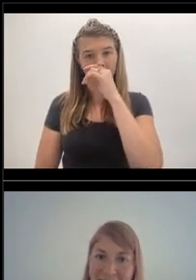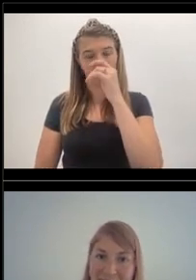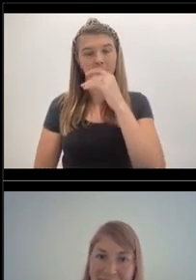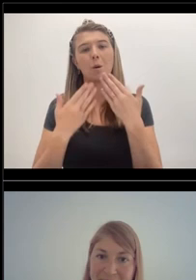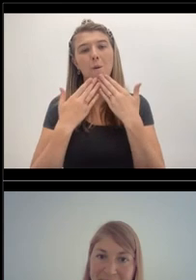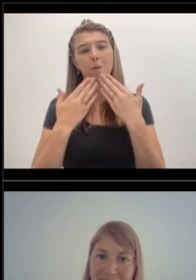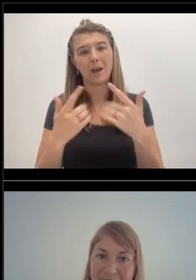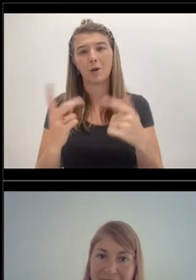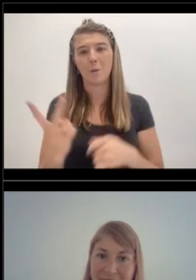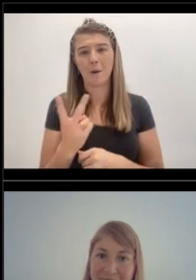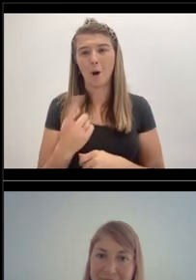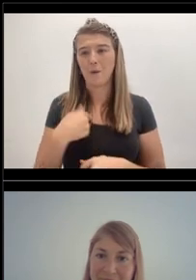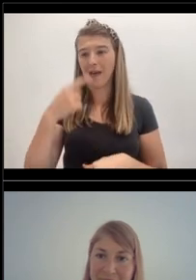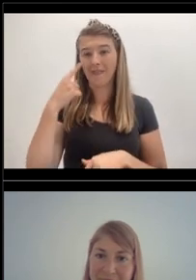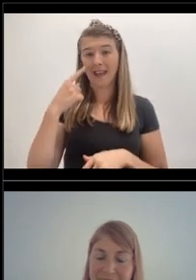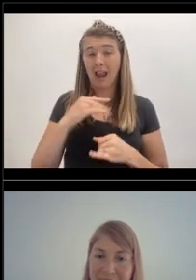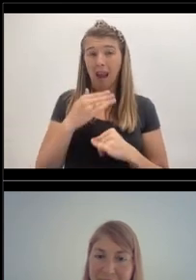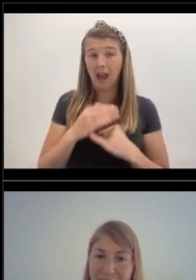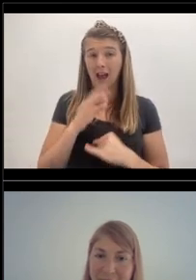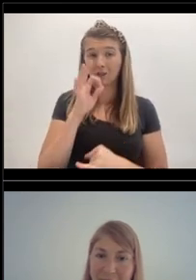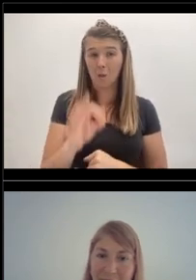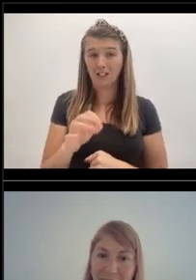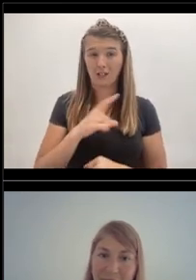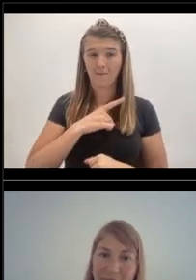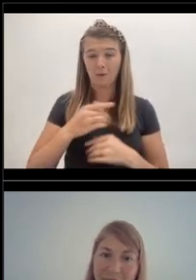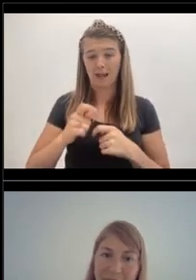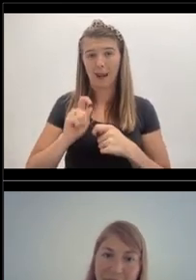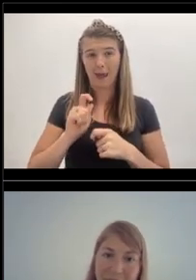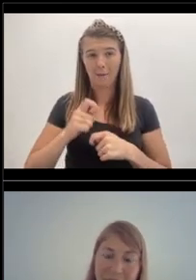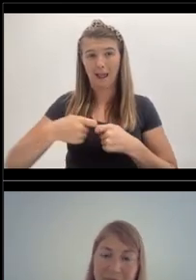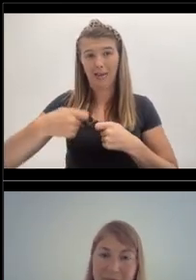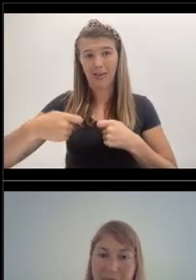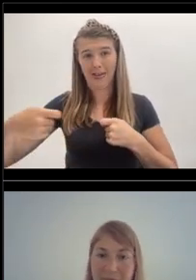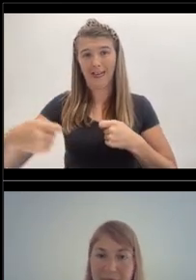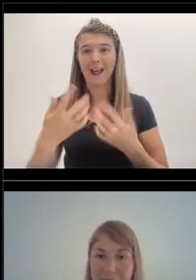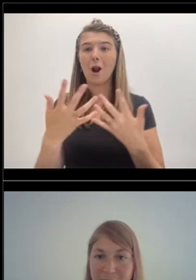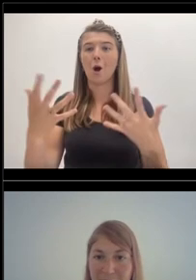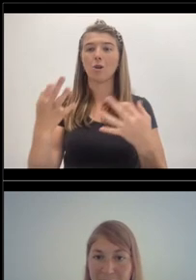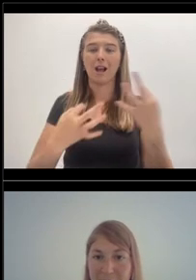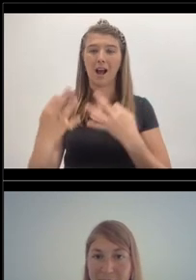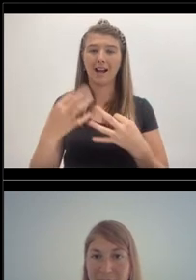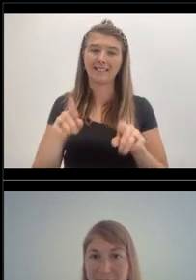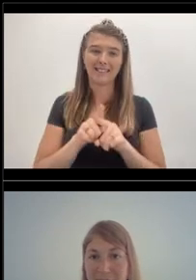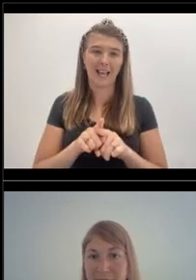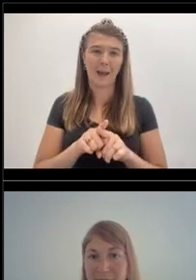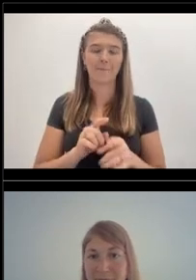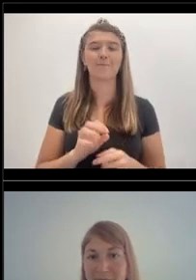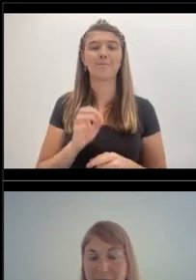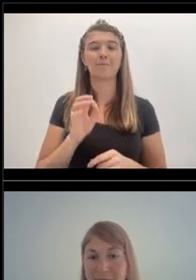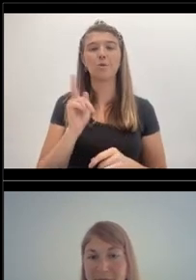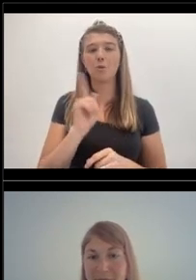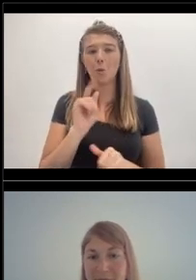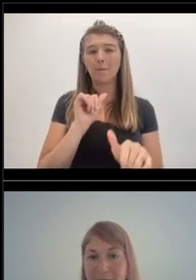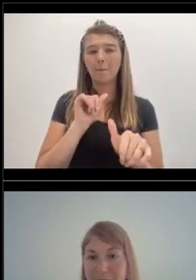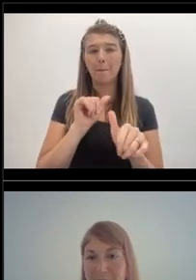Thank you both. Okay, I think this is going to be our last question, so we've run over a little bit, and lots of people have been asking this. What is the best way